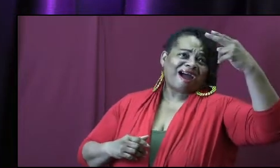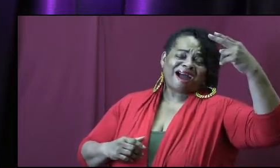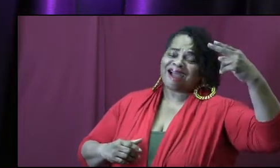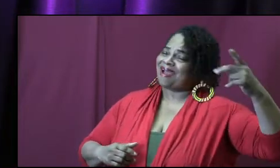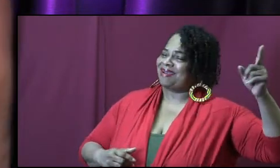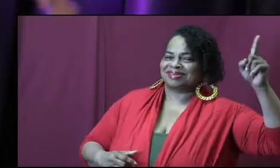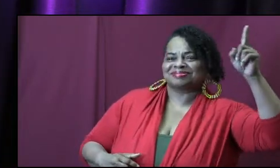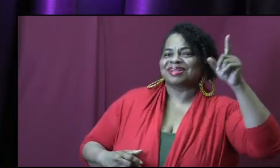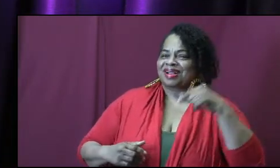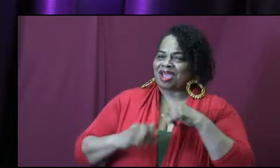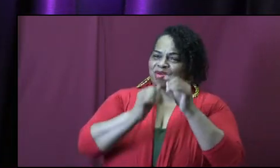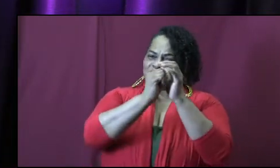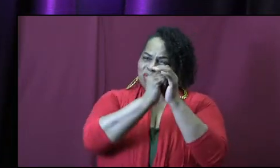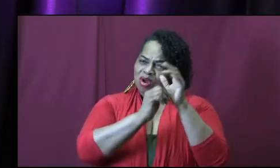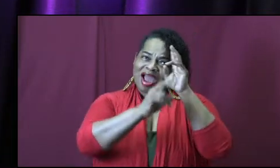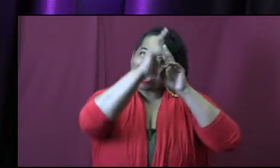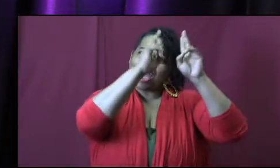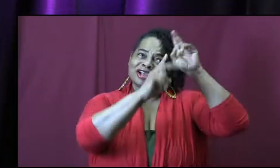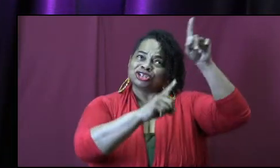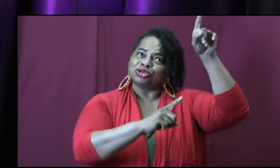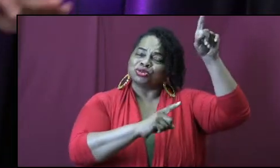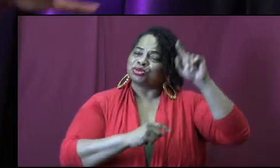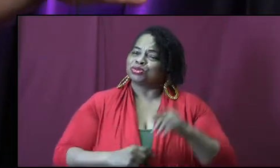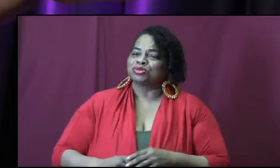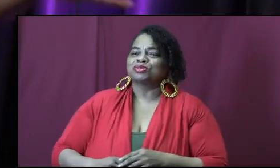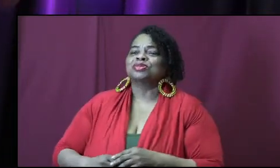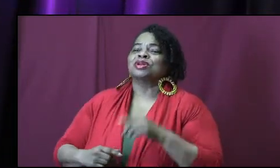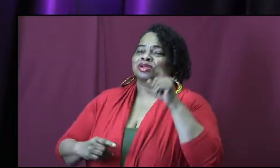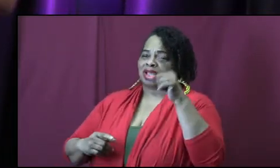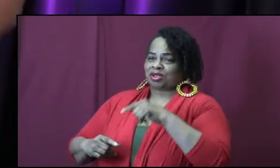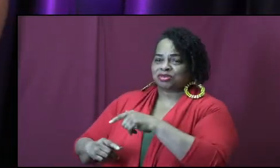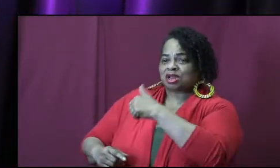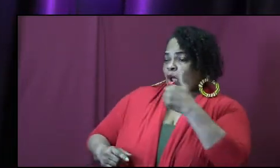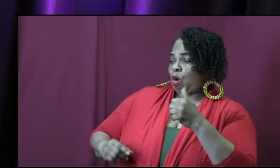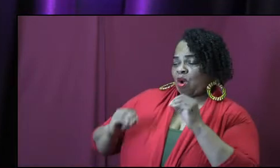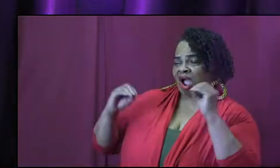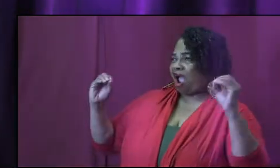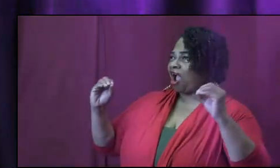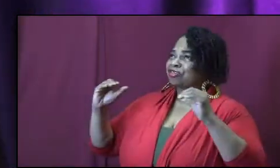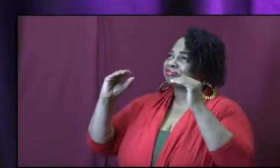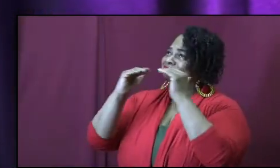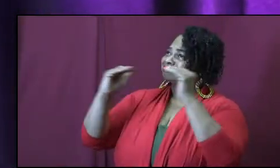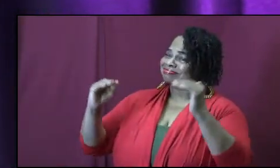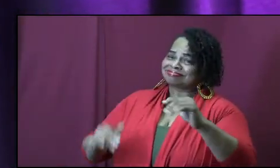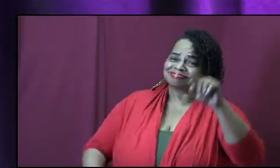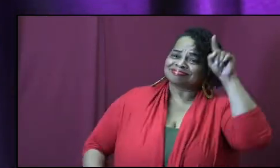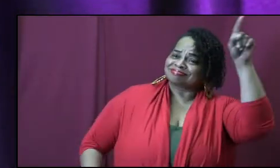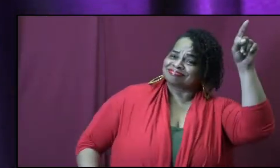Jehovah, and I glorify. Hey, there is no other.